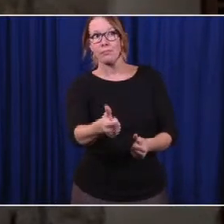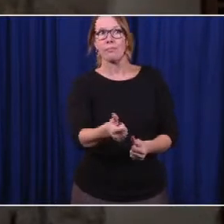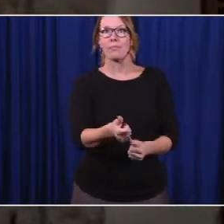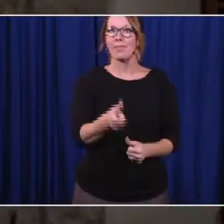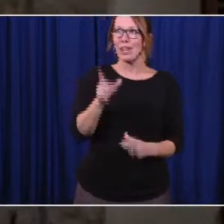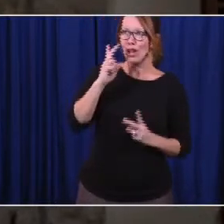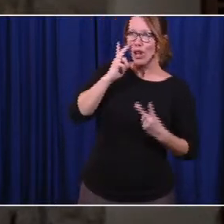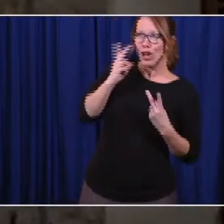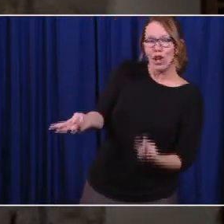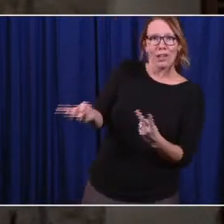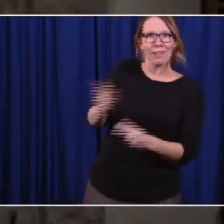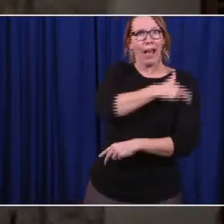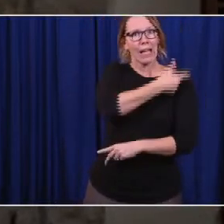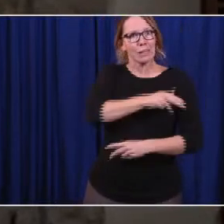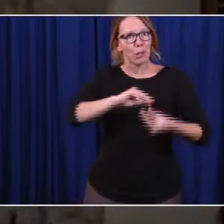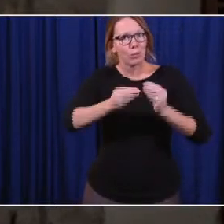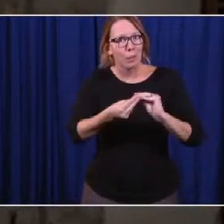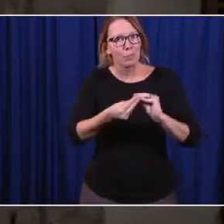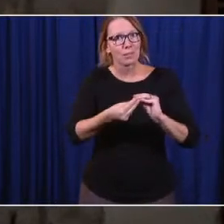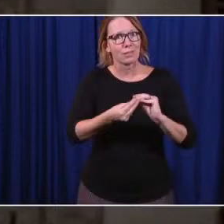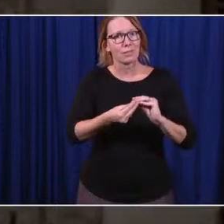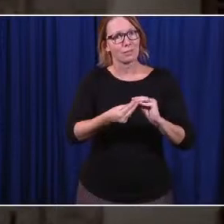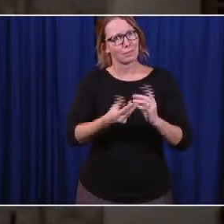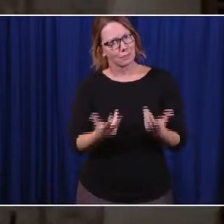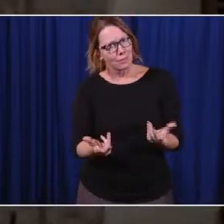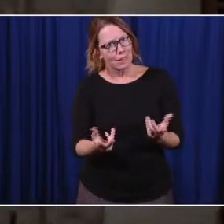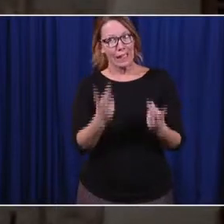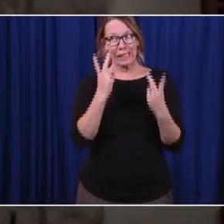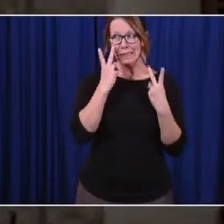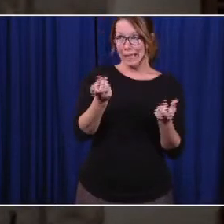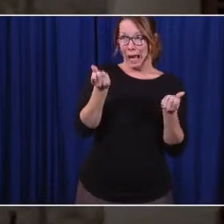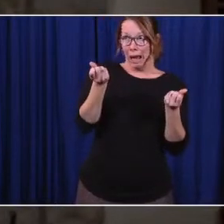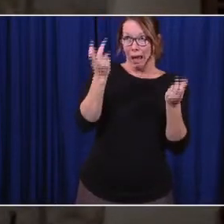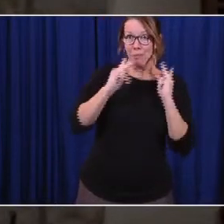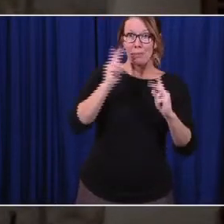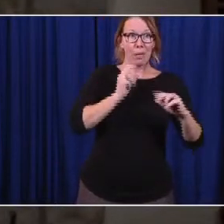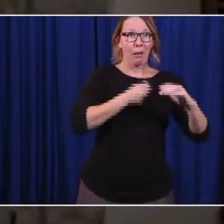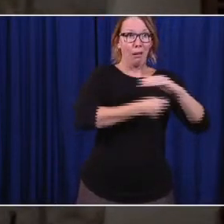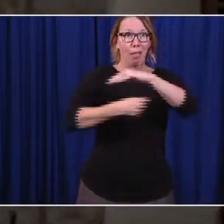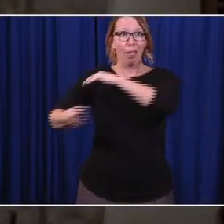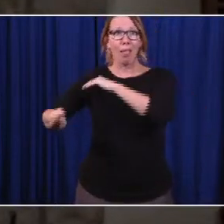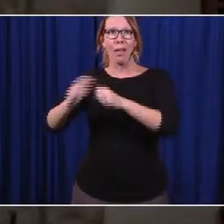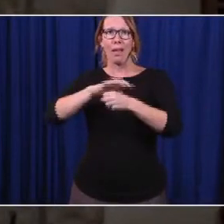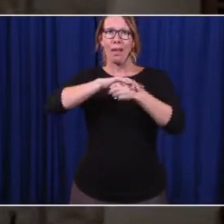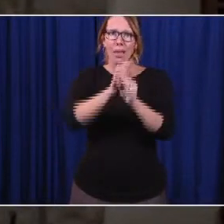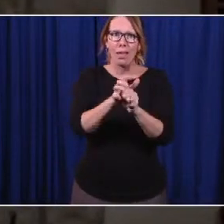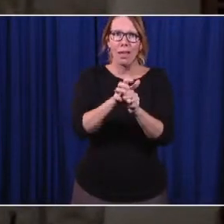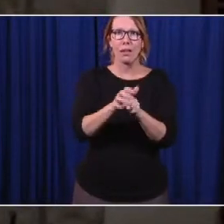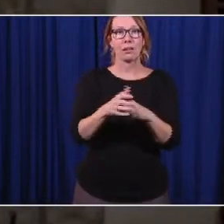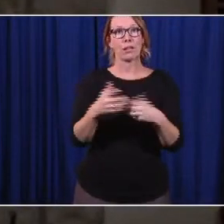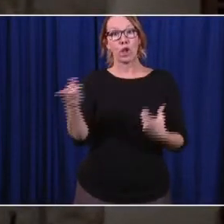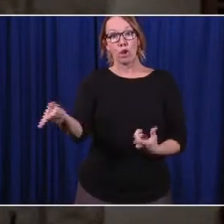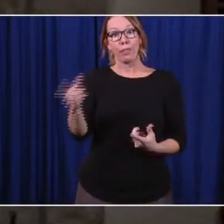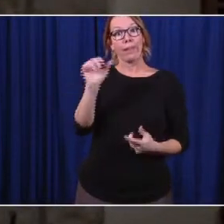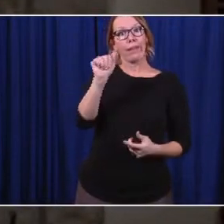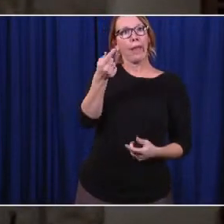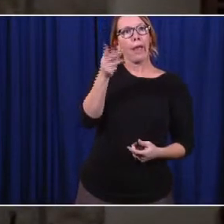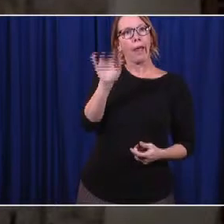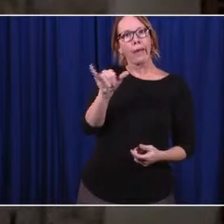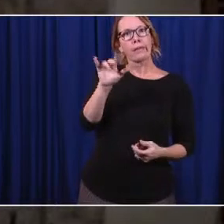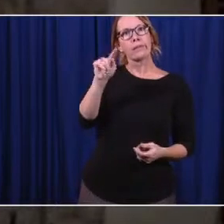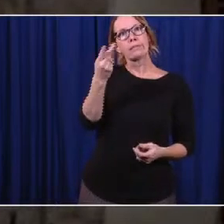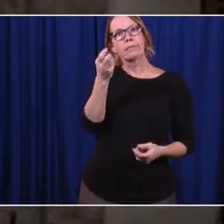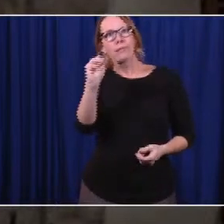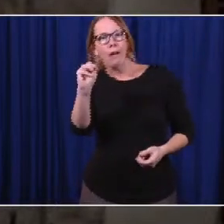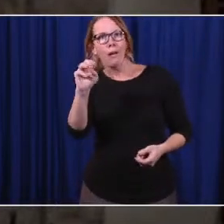numbers. Go look at the number of people that are in the hospital from COVID. Now, unless you think Andy Thomas is a liar, unless people think that these